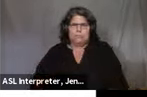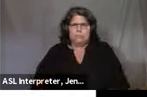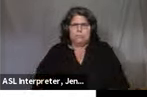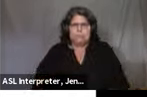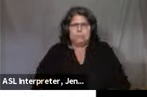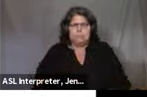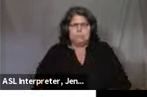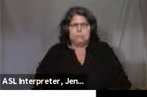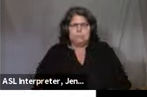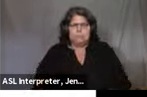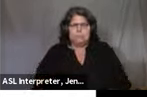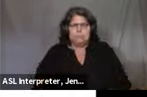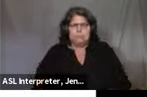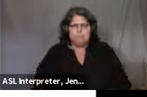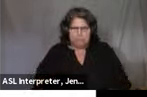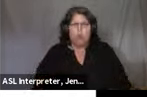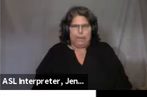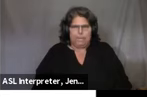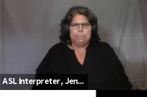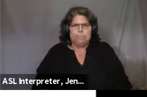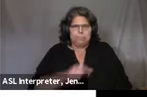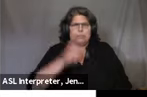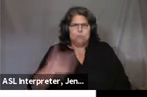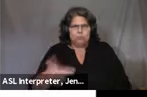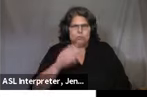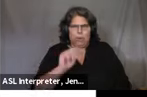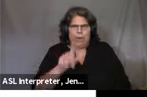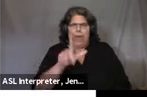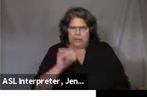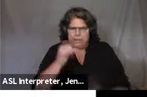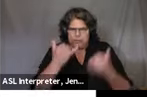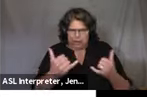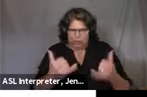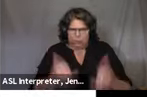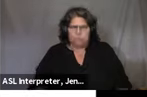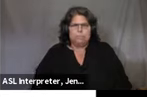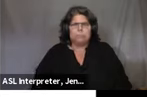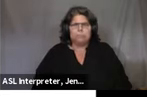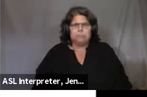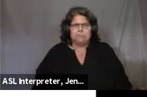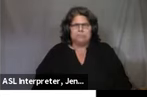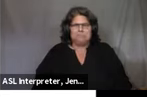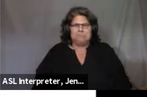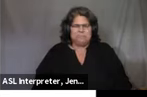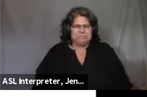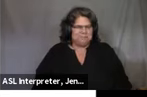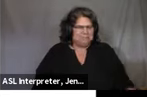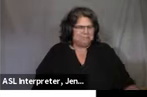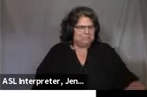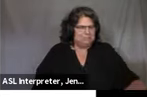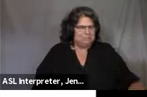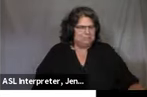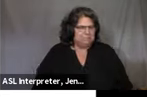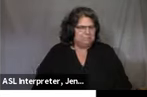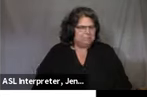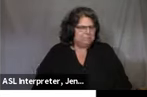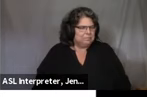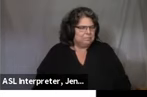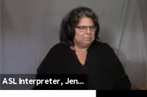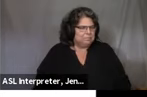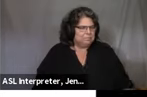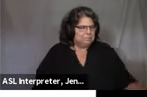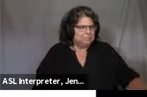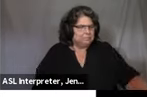Um, So that if that happens, and I can just